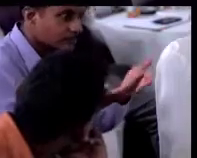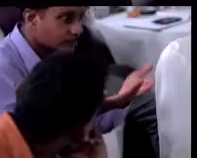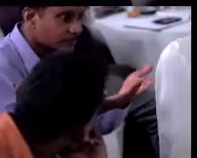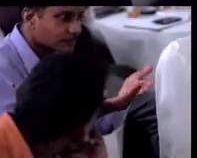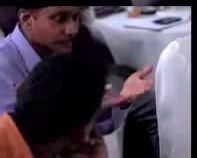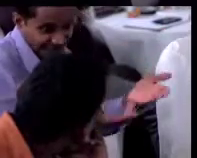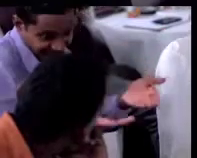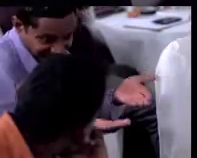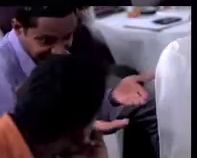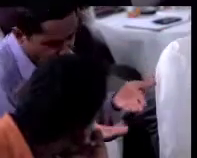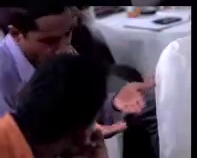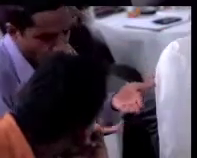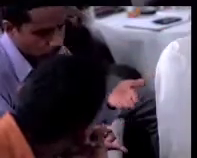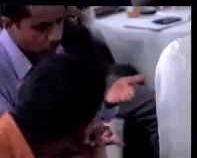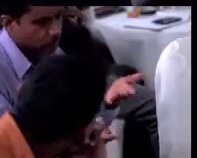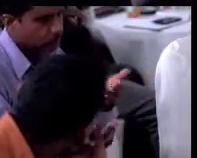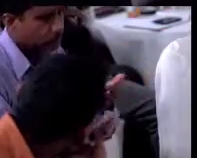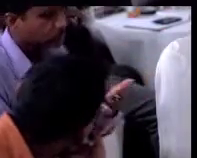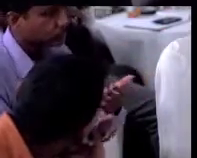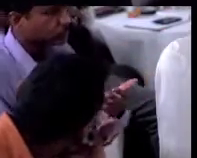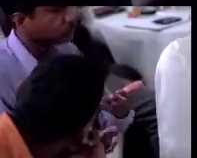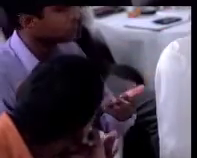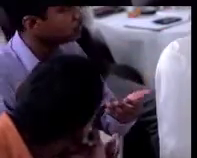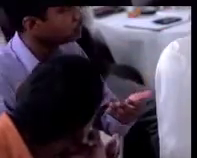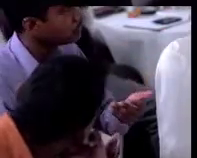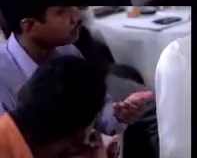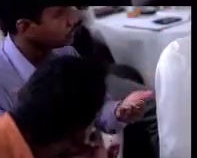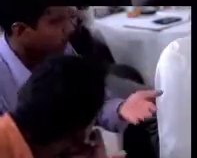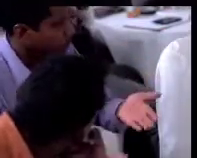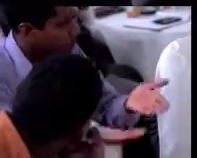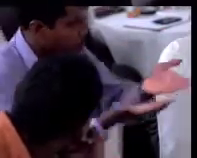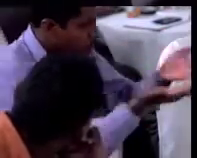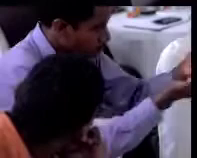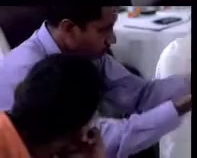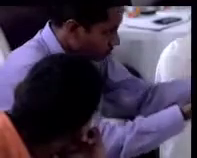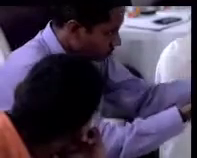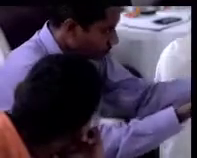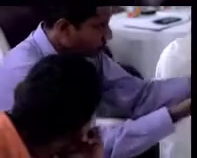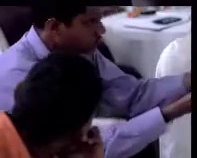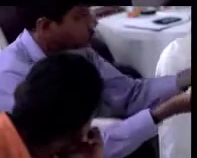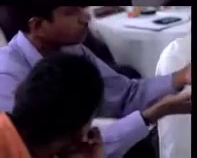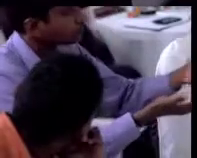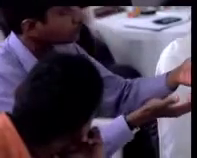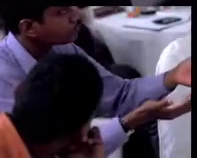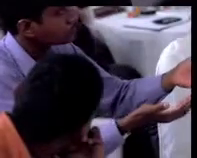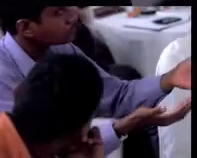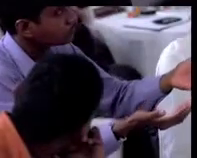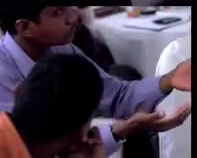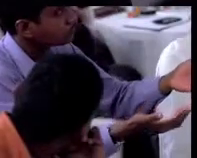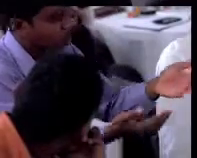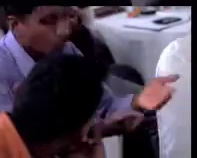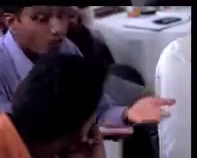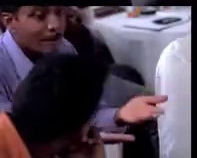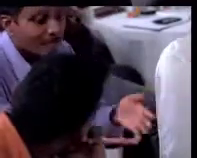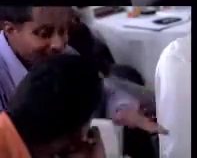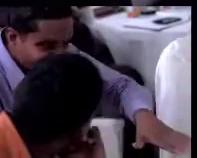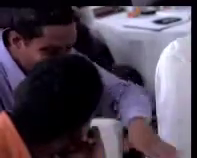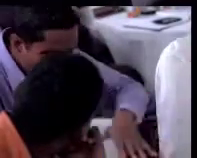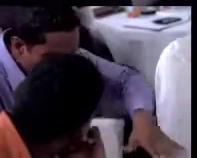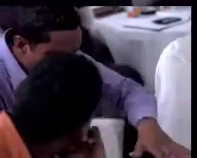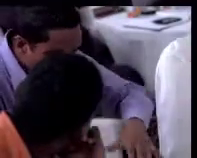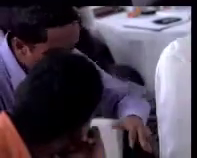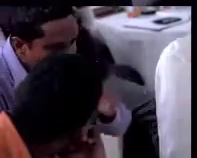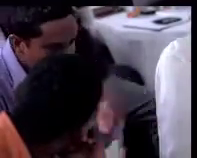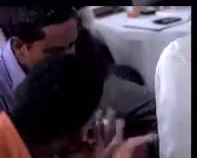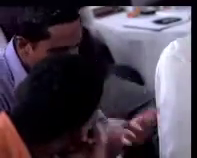yet. So we were able to move that stock into the new space and just kind of condemned everything in that old space. And we were